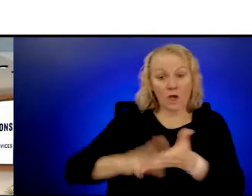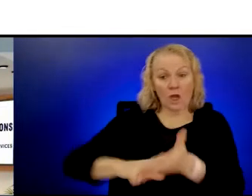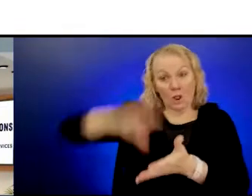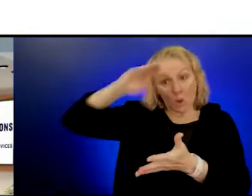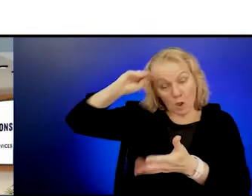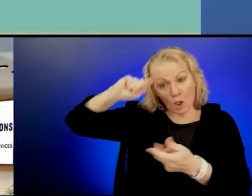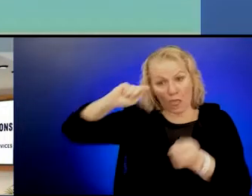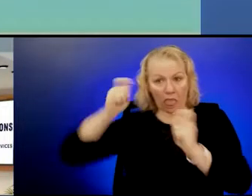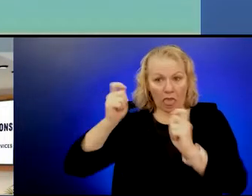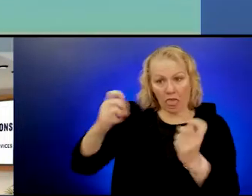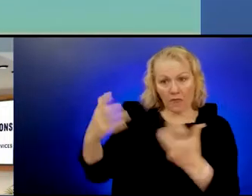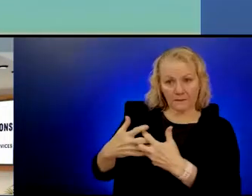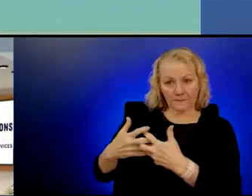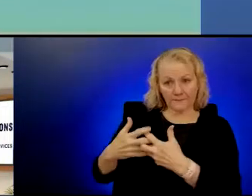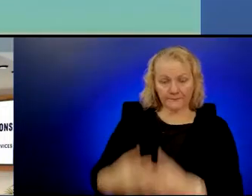adapt.